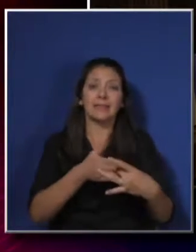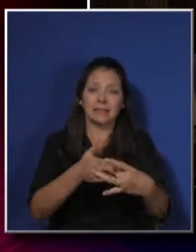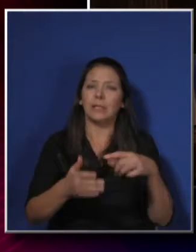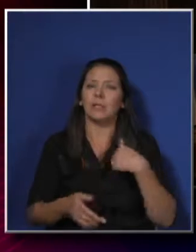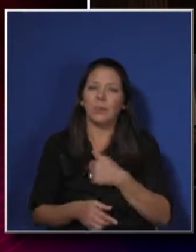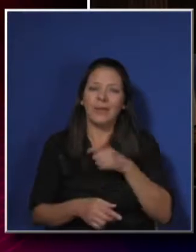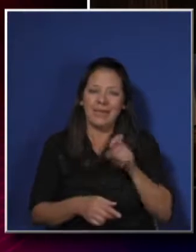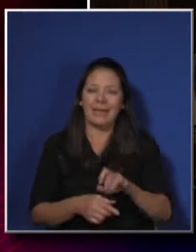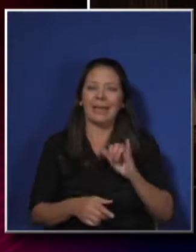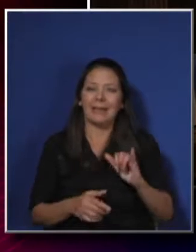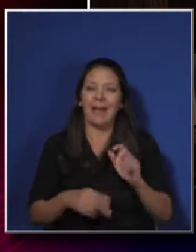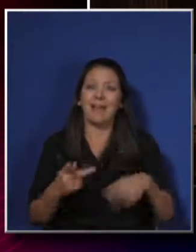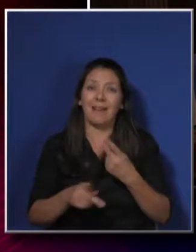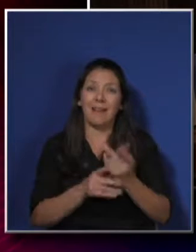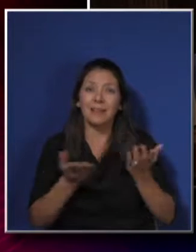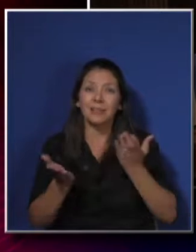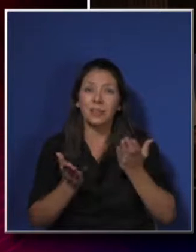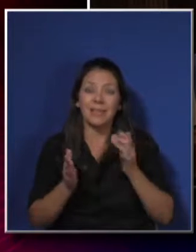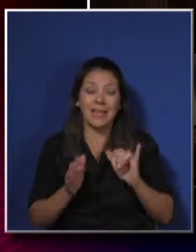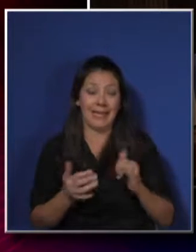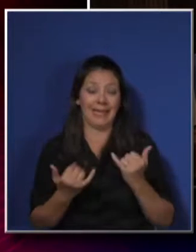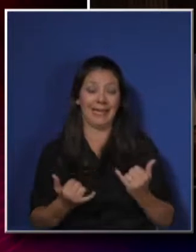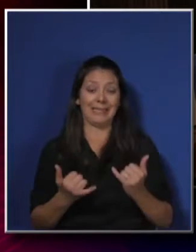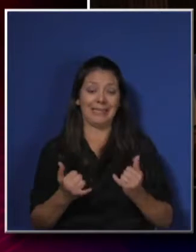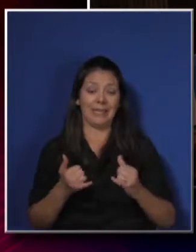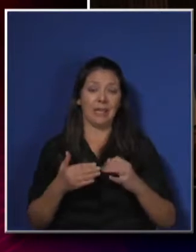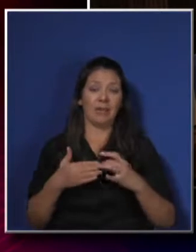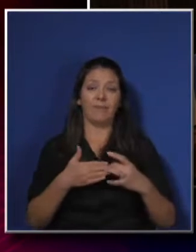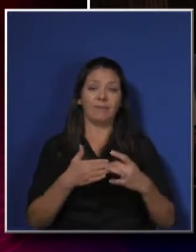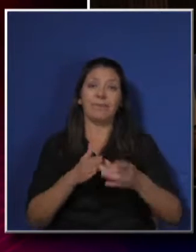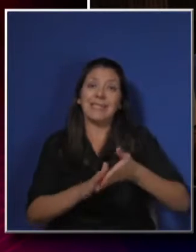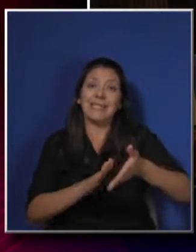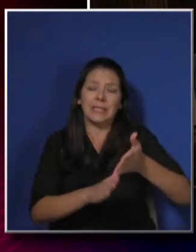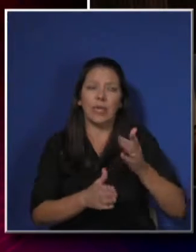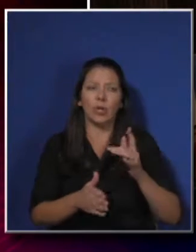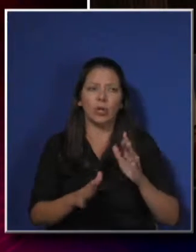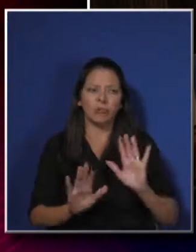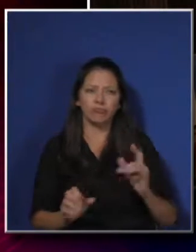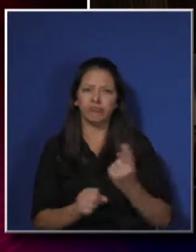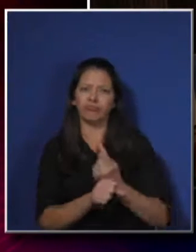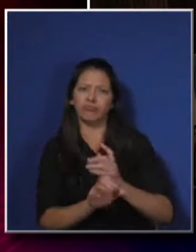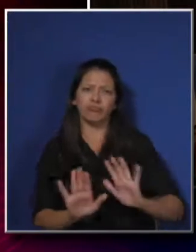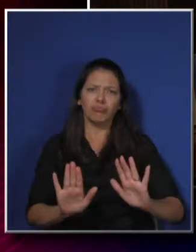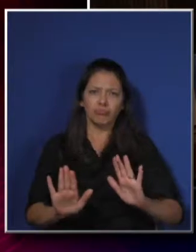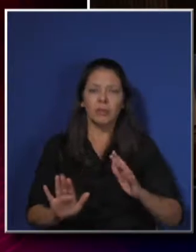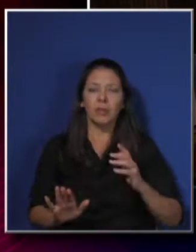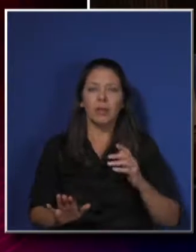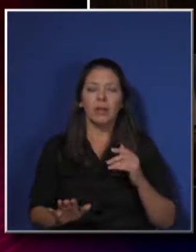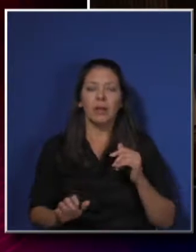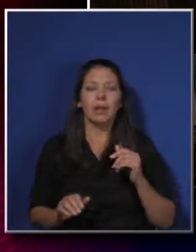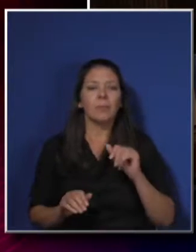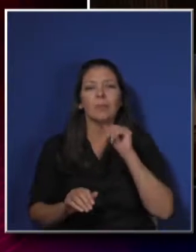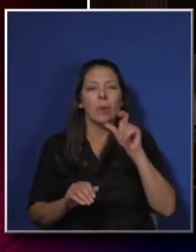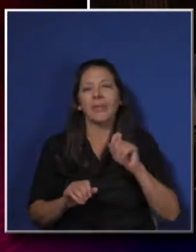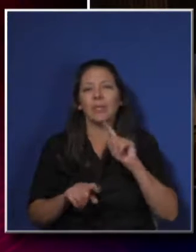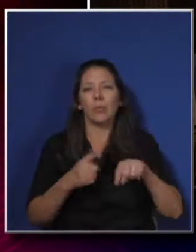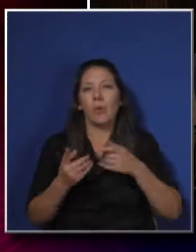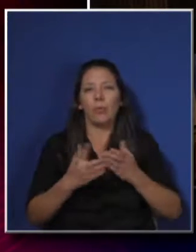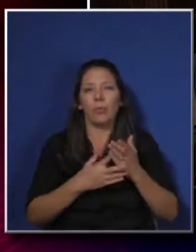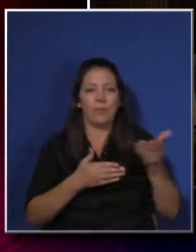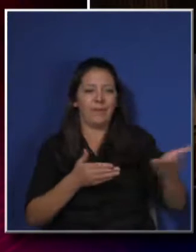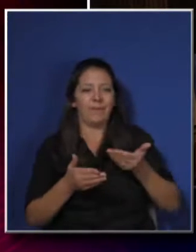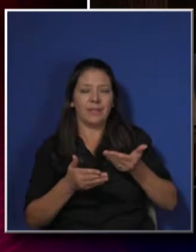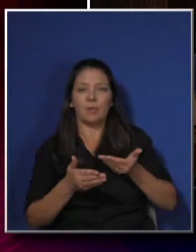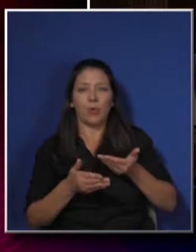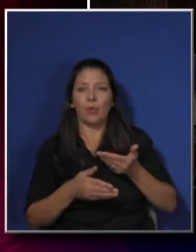services. The existing facilitator does it very reasonably, and we don't need to go through the procurement process. But if we